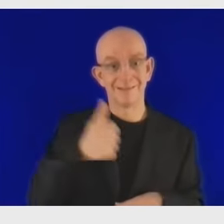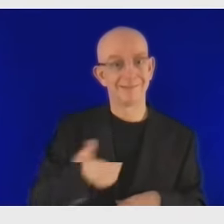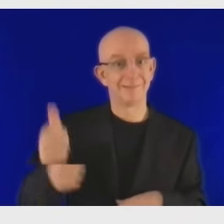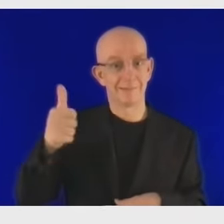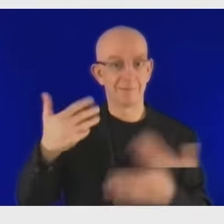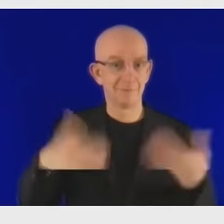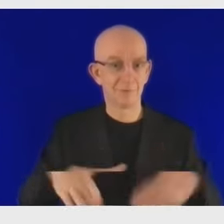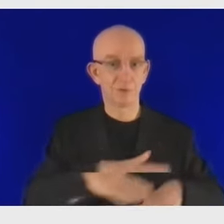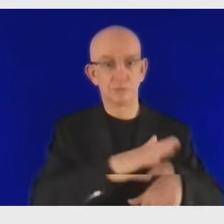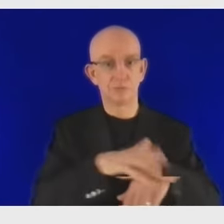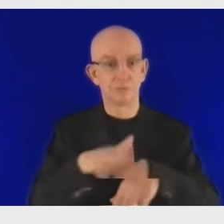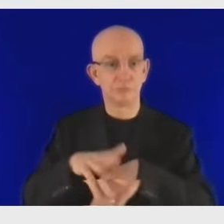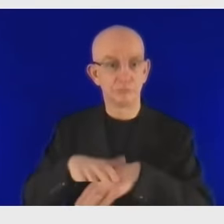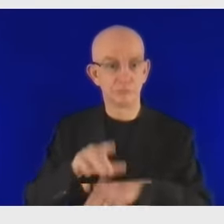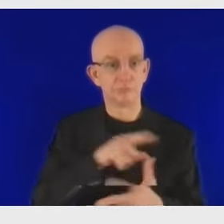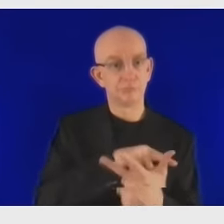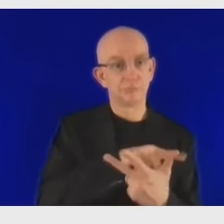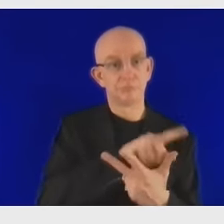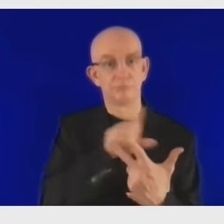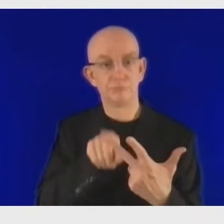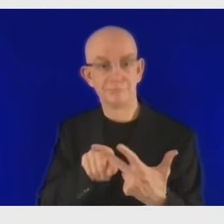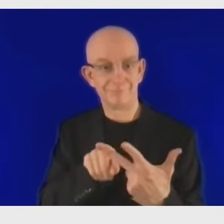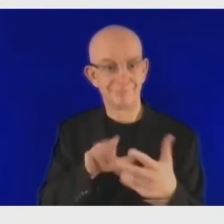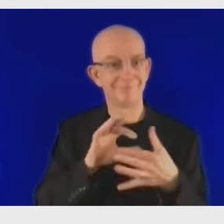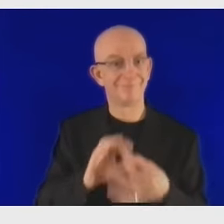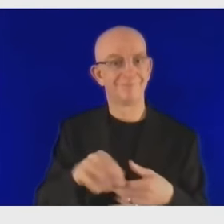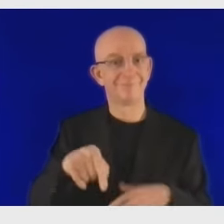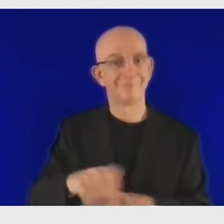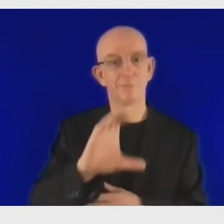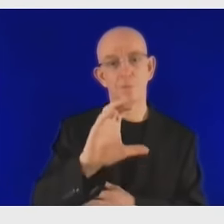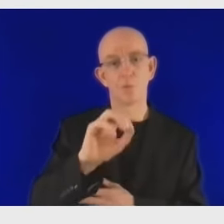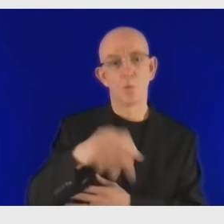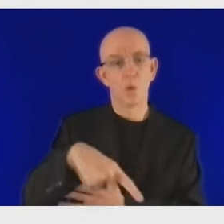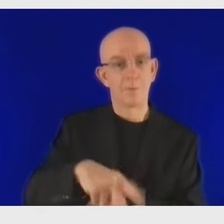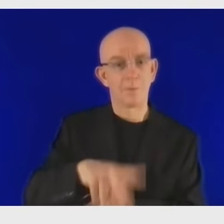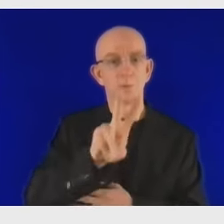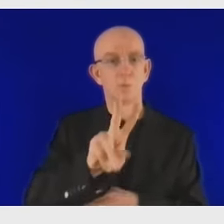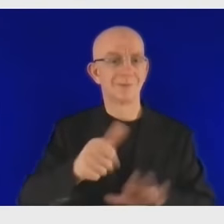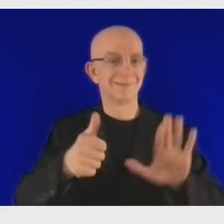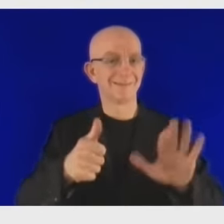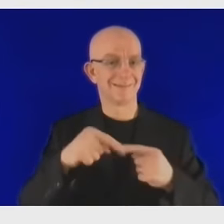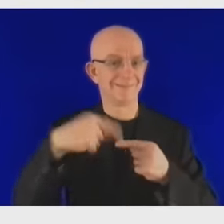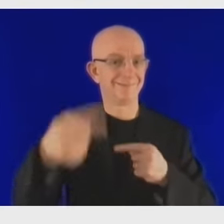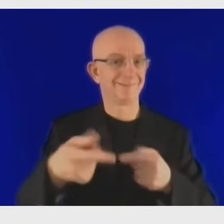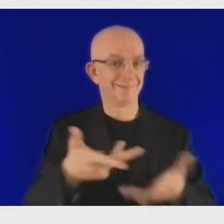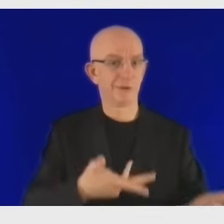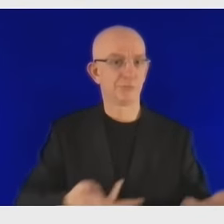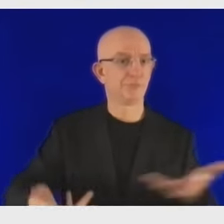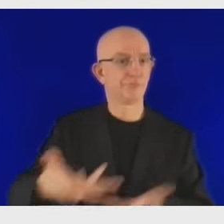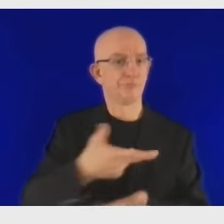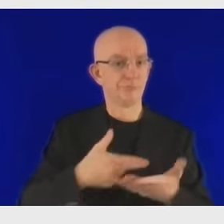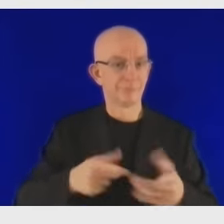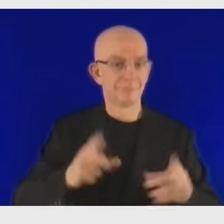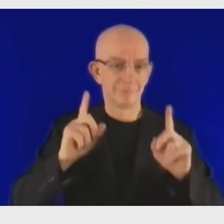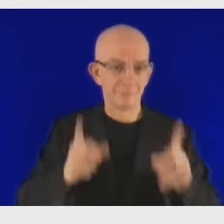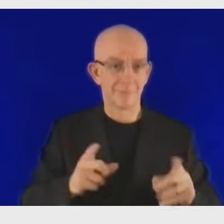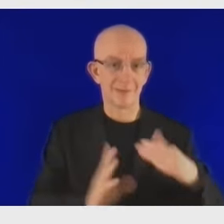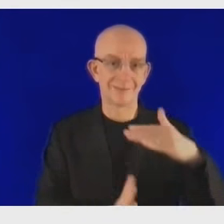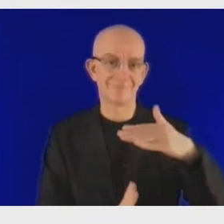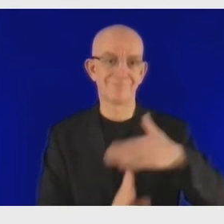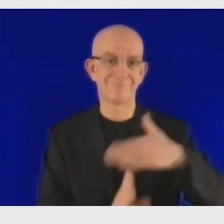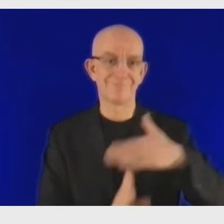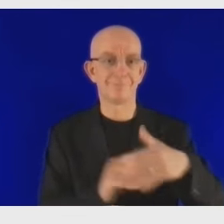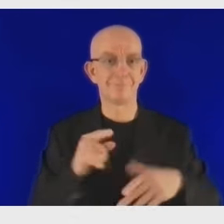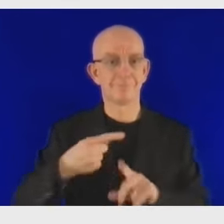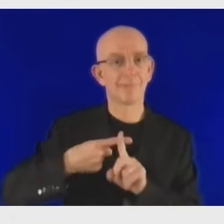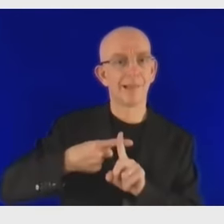degrees above pre-industrial averages. The UNFCCC is publishing its report today on the nationally determined contributions